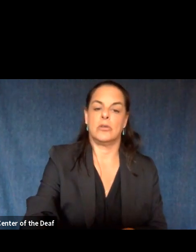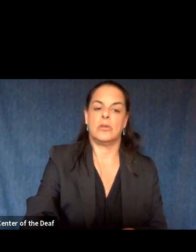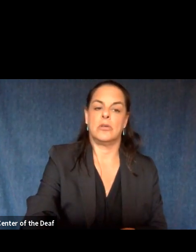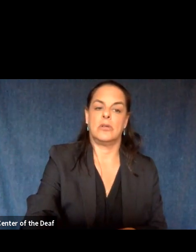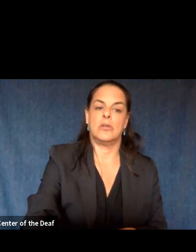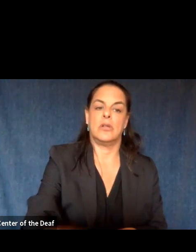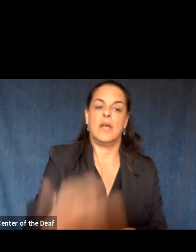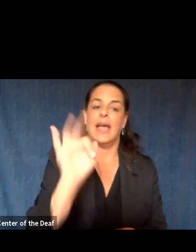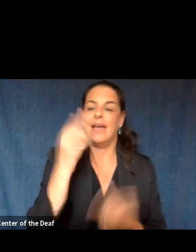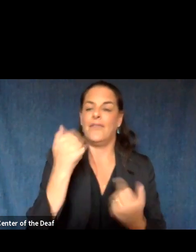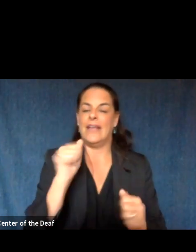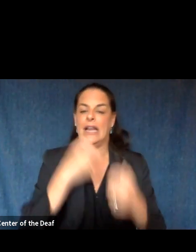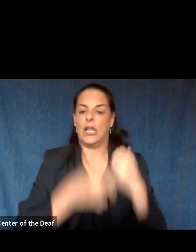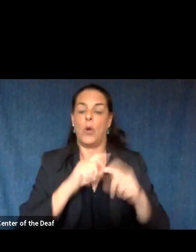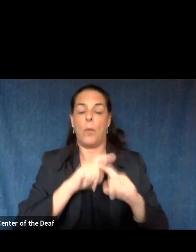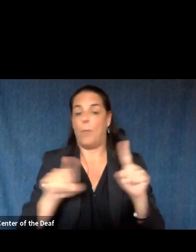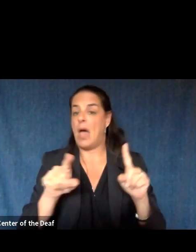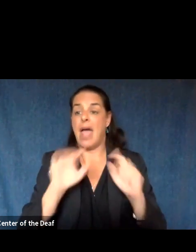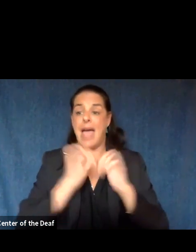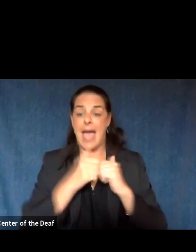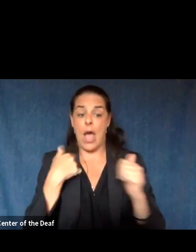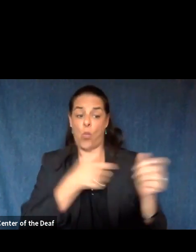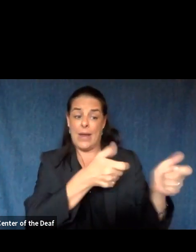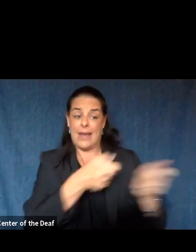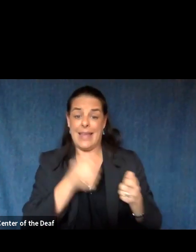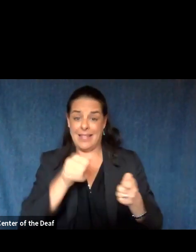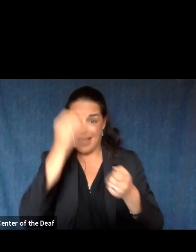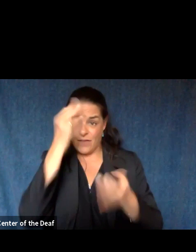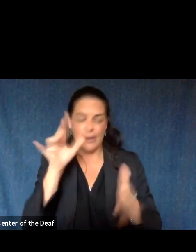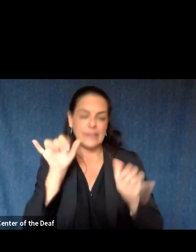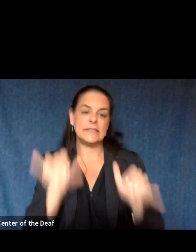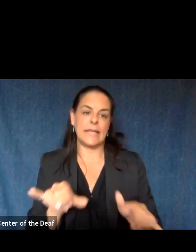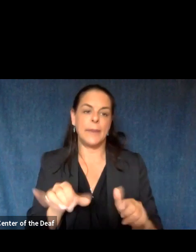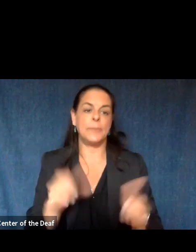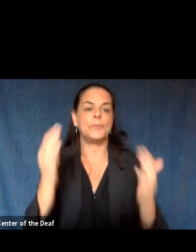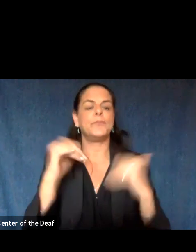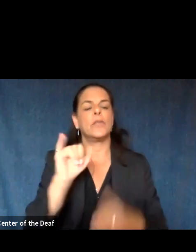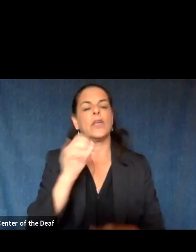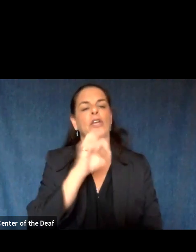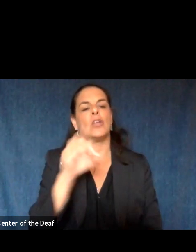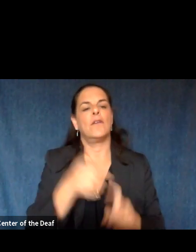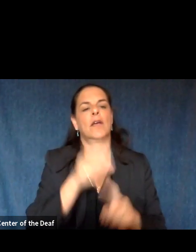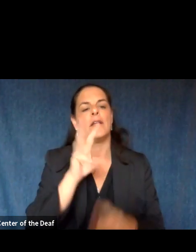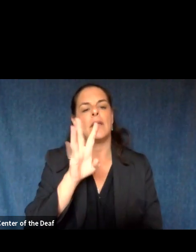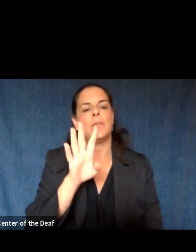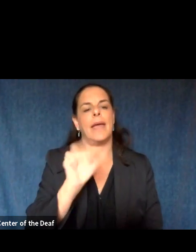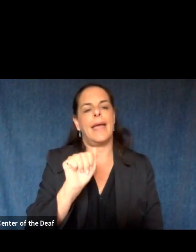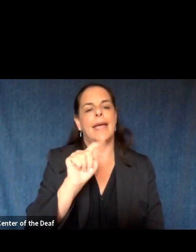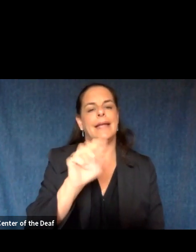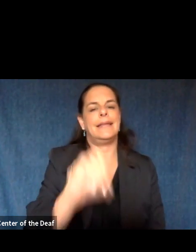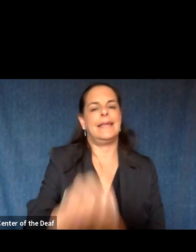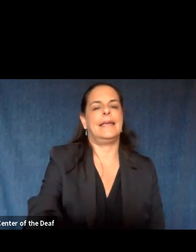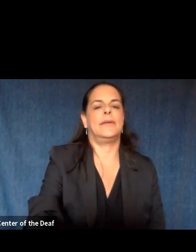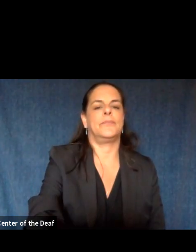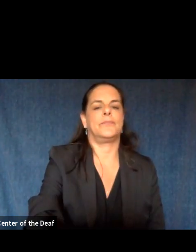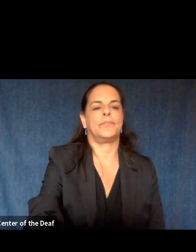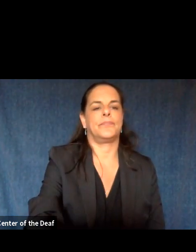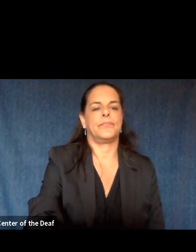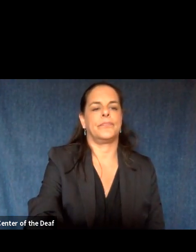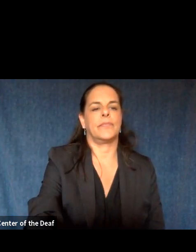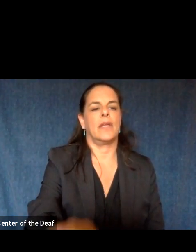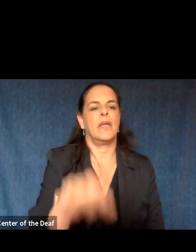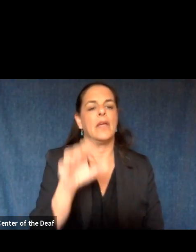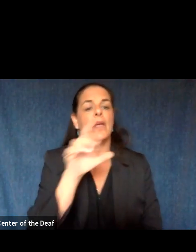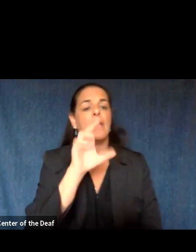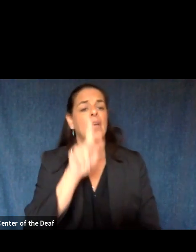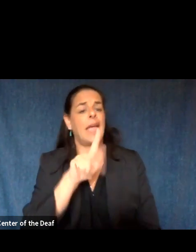we are pulling the data has stayed the same. From Jeff with WATE, KPD says it will enforce the curfew. How will that